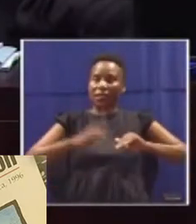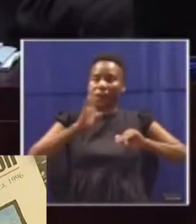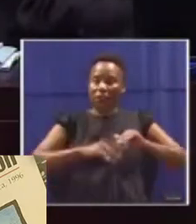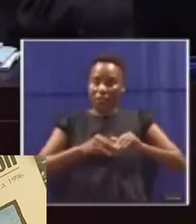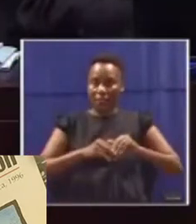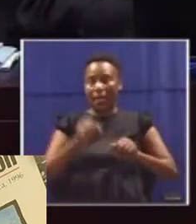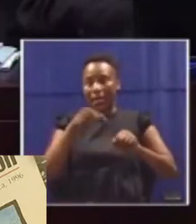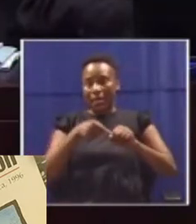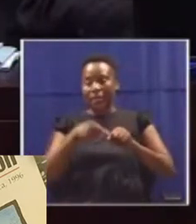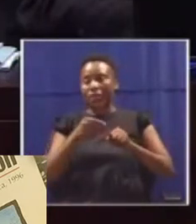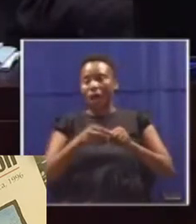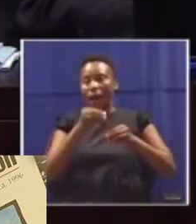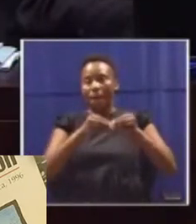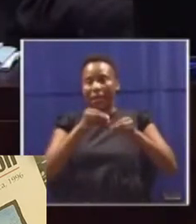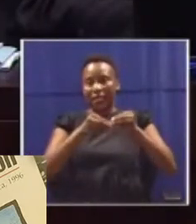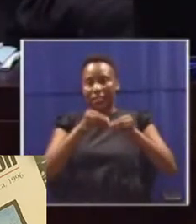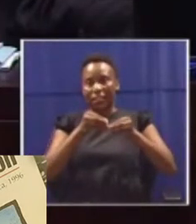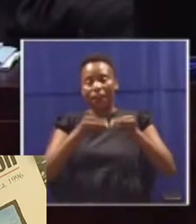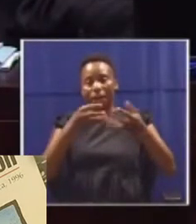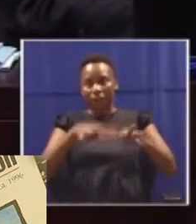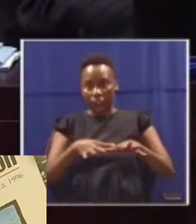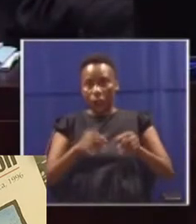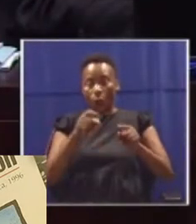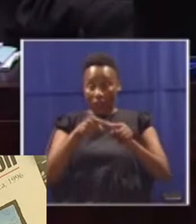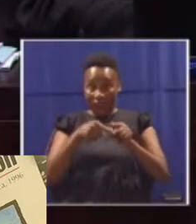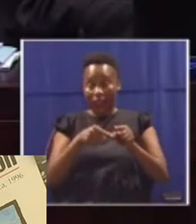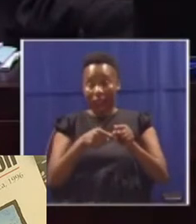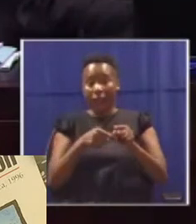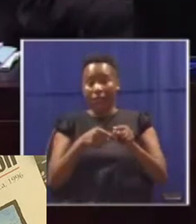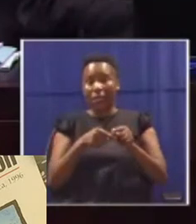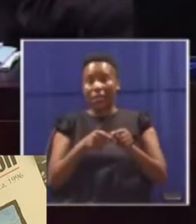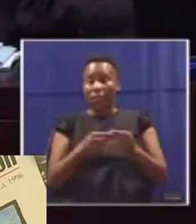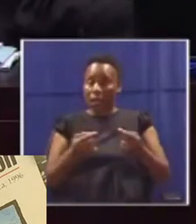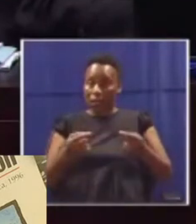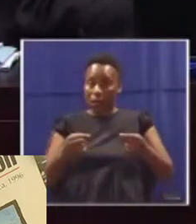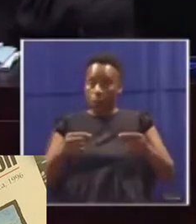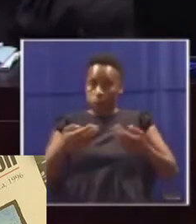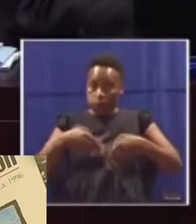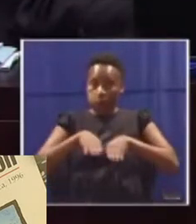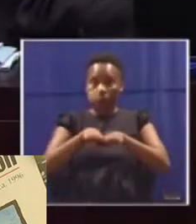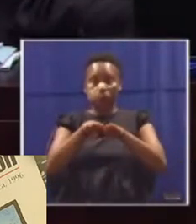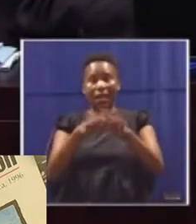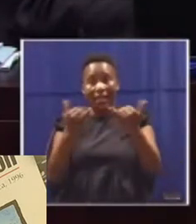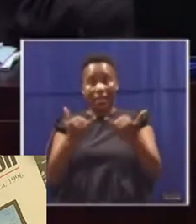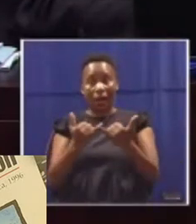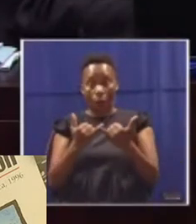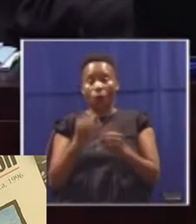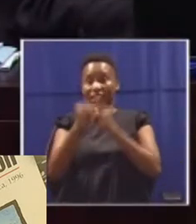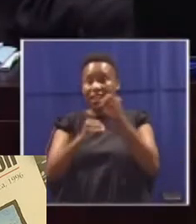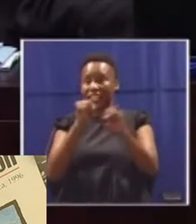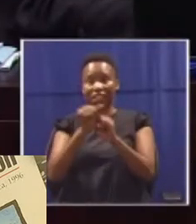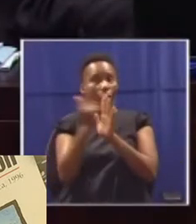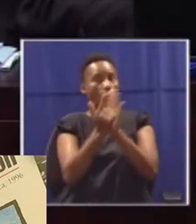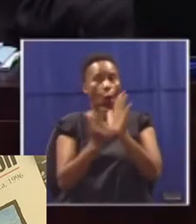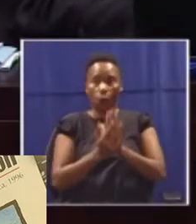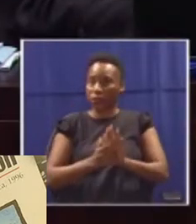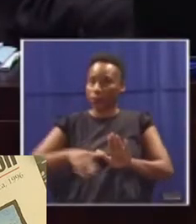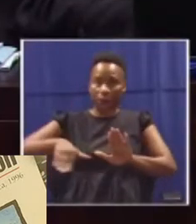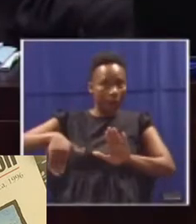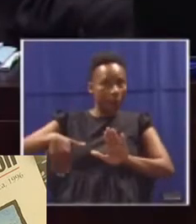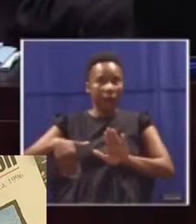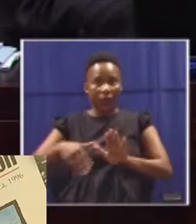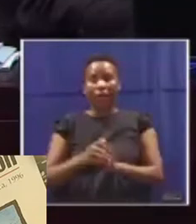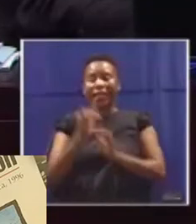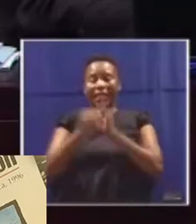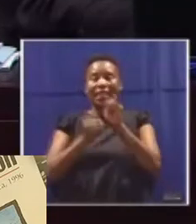fines and sentence in this original Act was not in line with current international norms and standard.